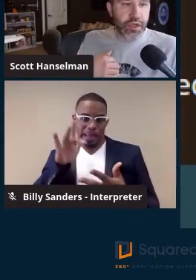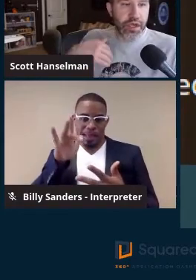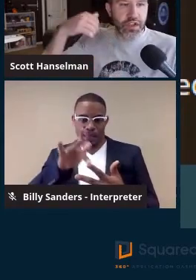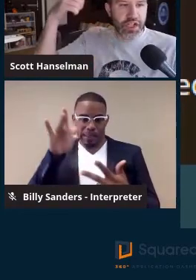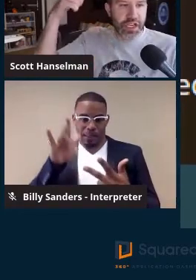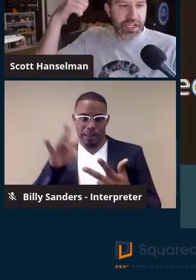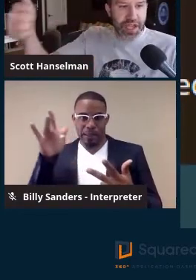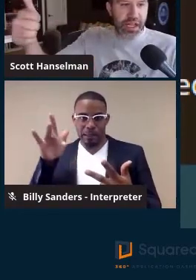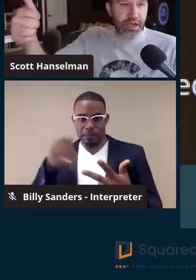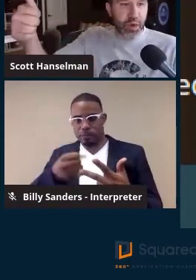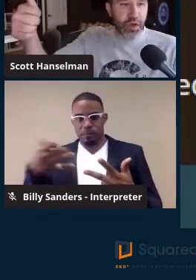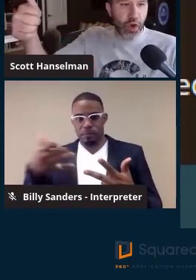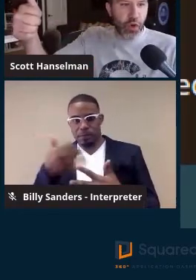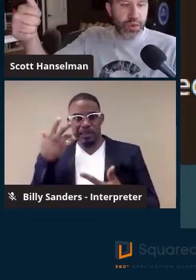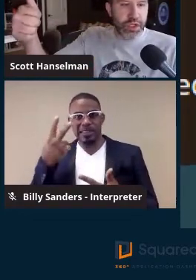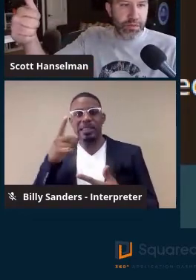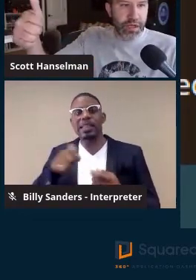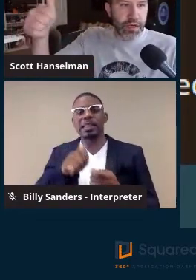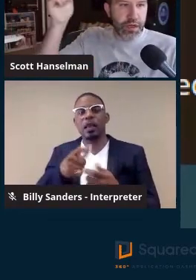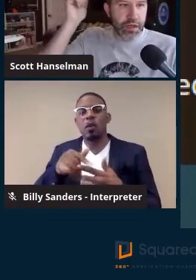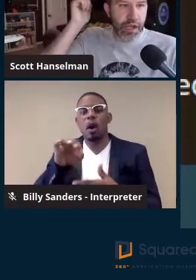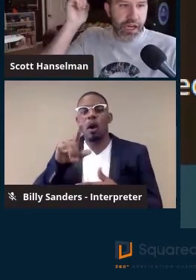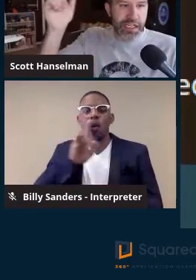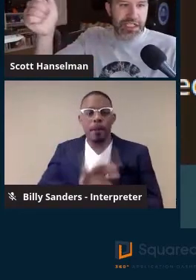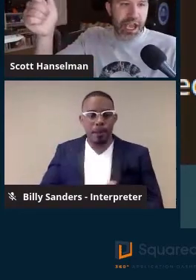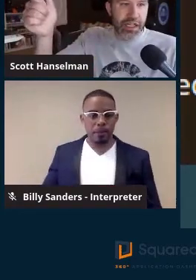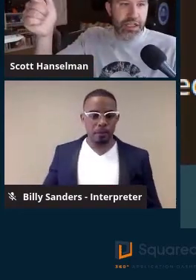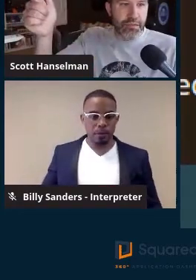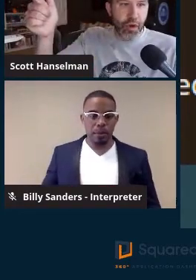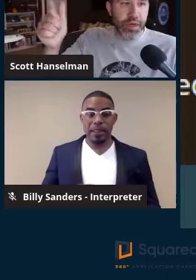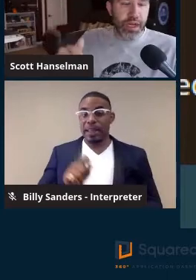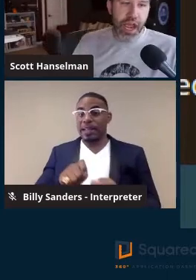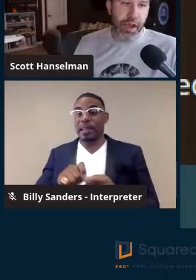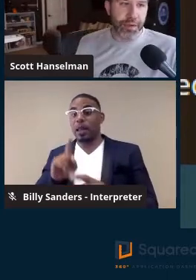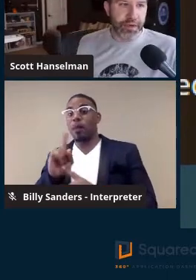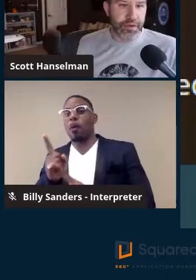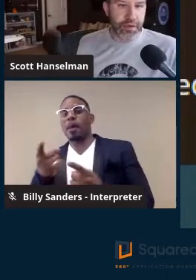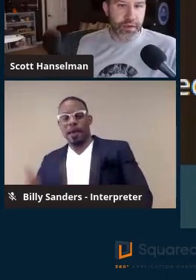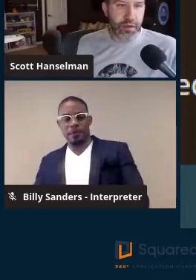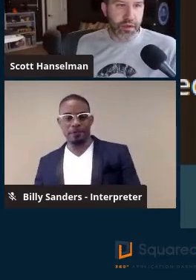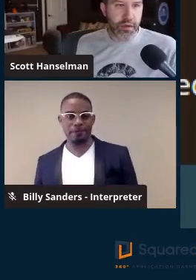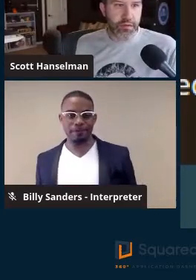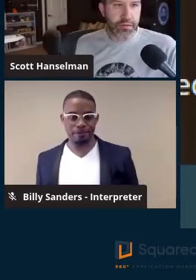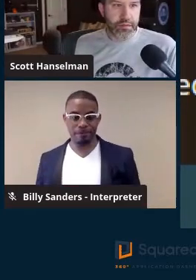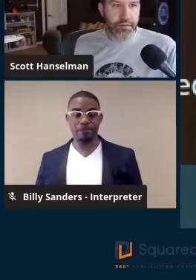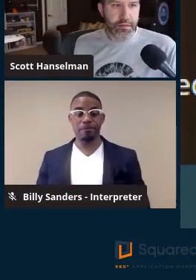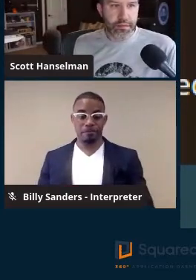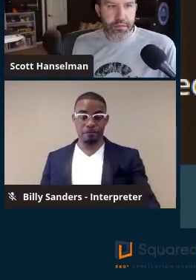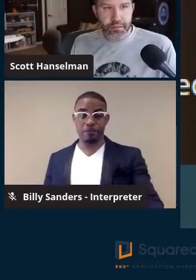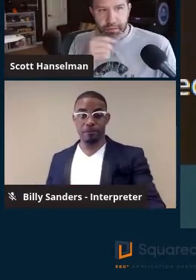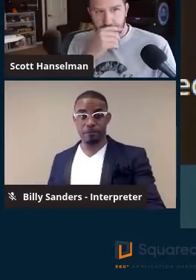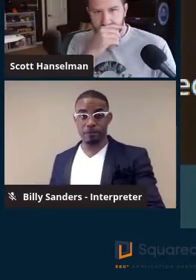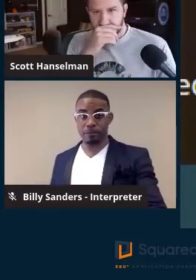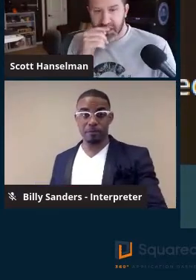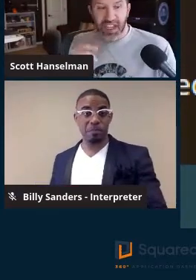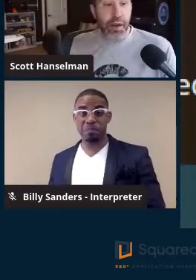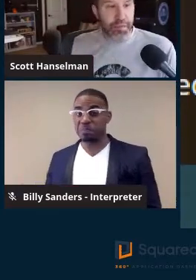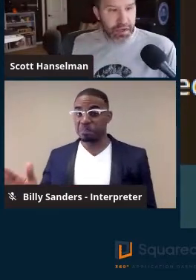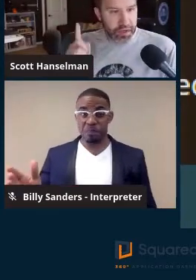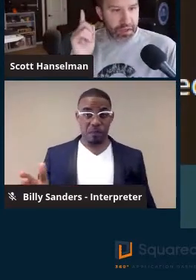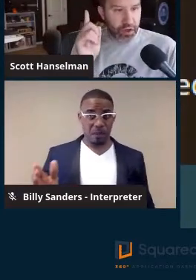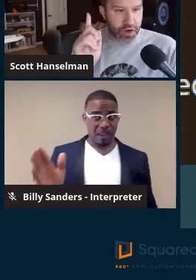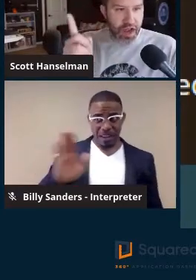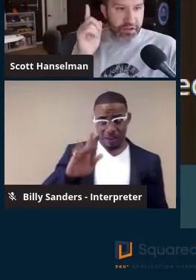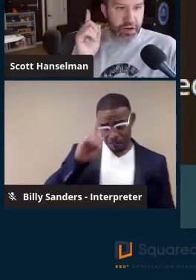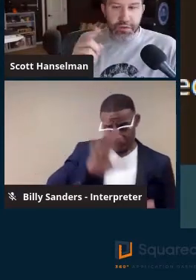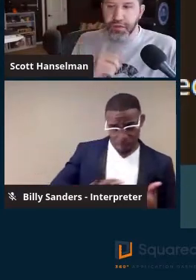those, see exactly what code was committed and exactly the moment it happened. And you're never confused of which